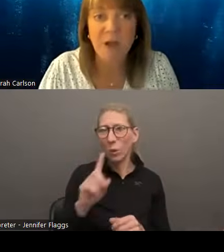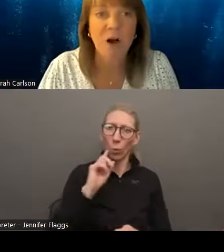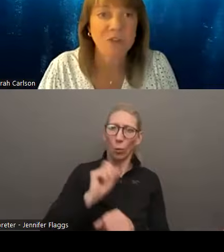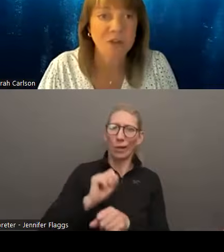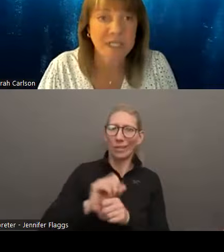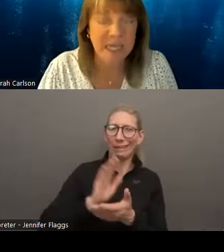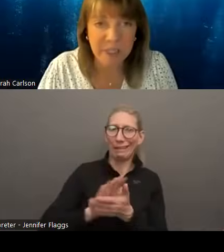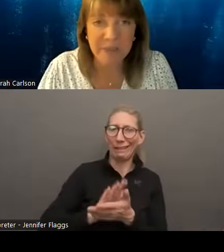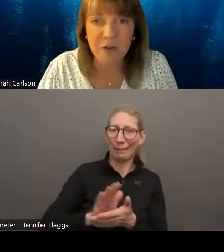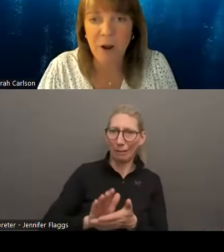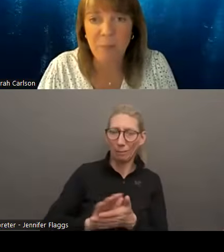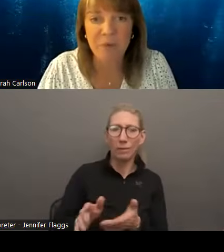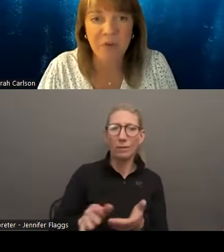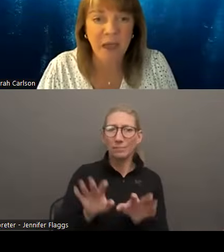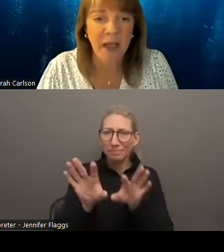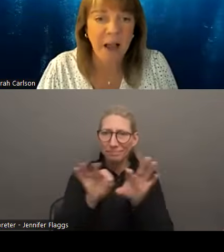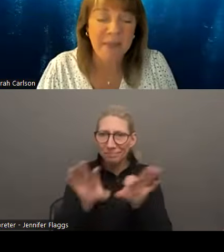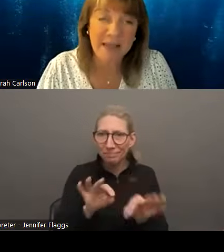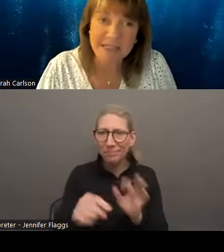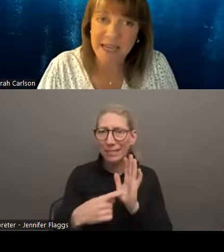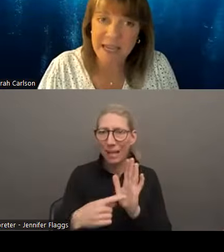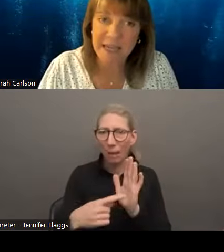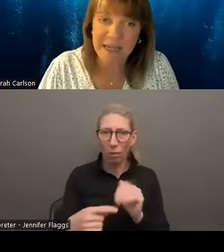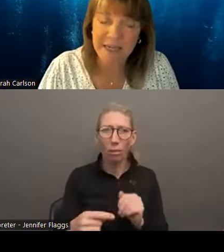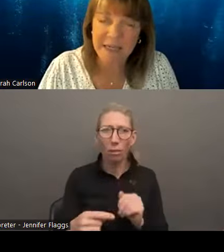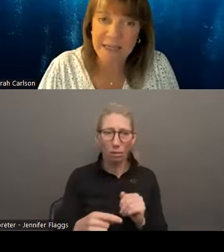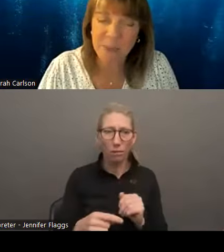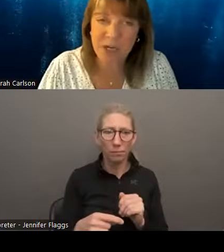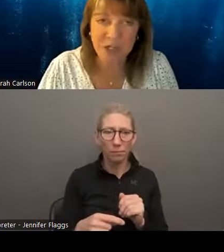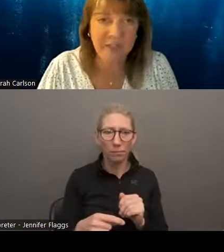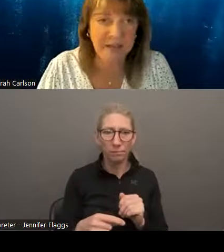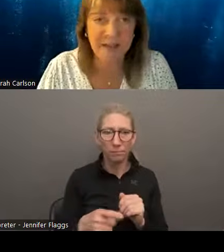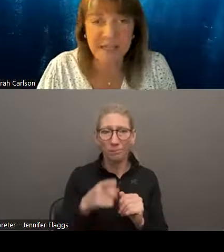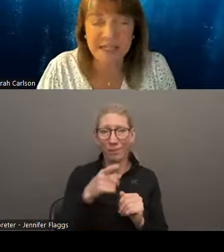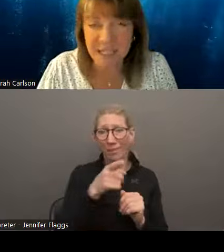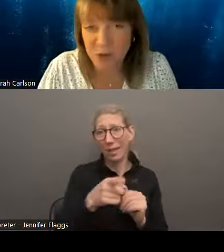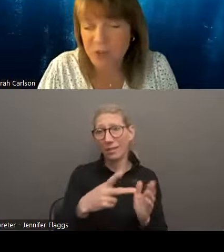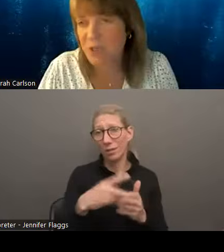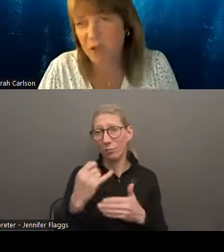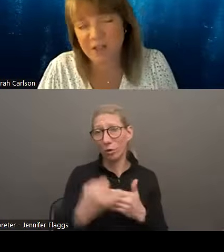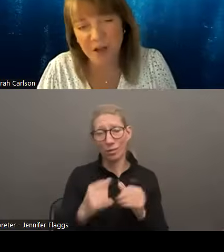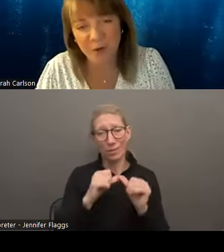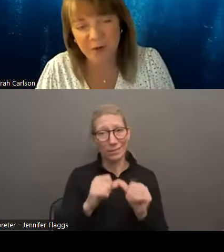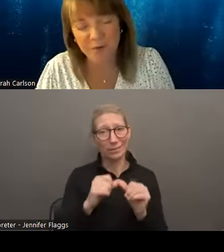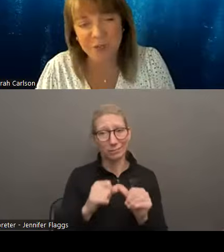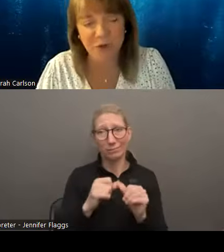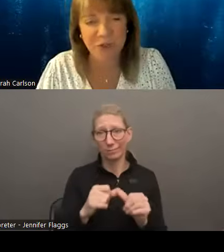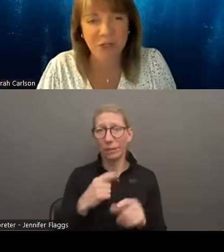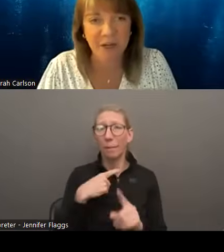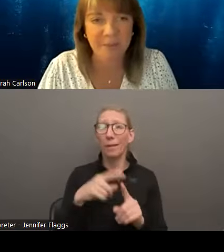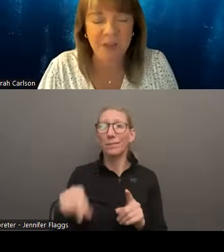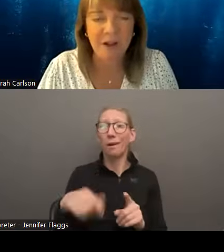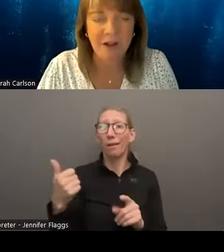drums, also sampling the drums. And that's a project that continues, as well as other